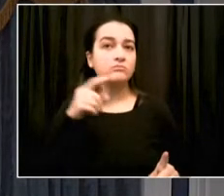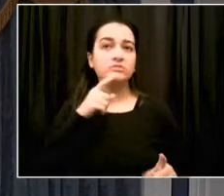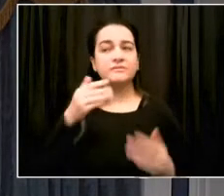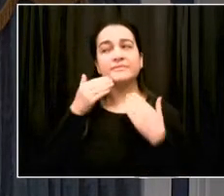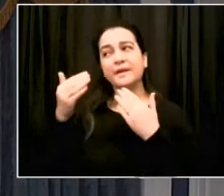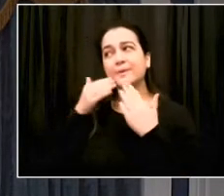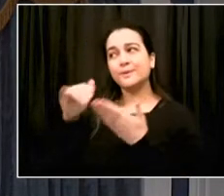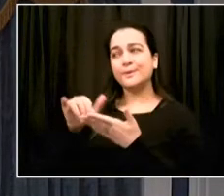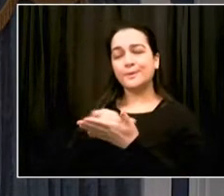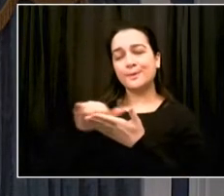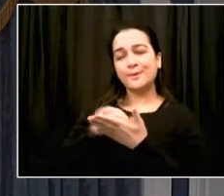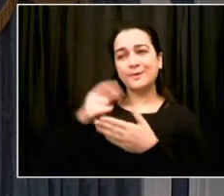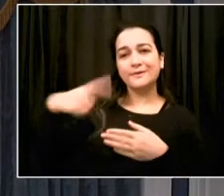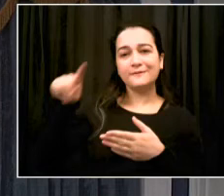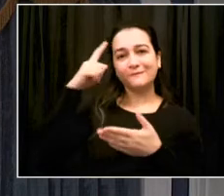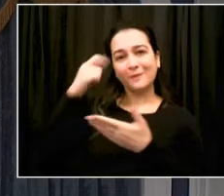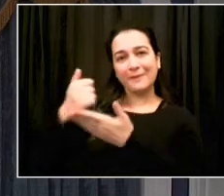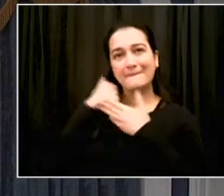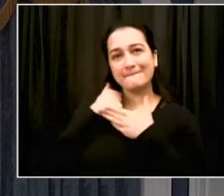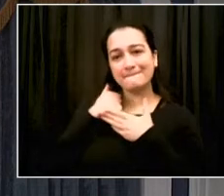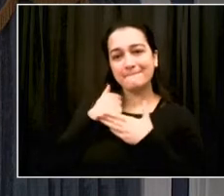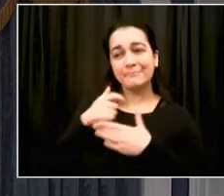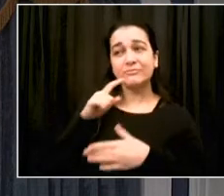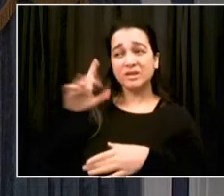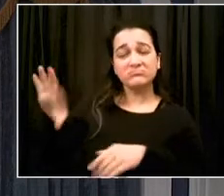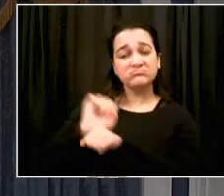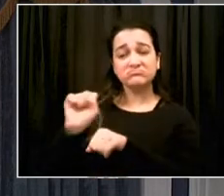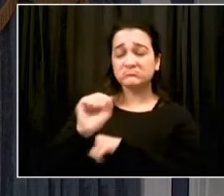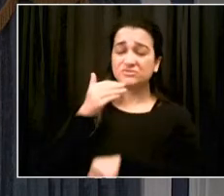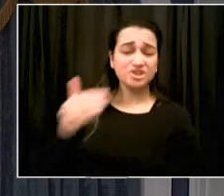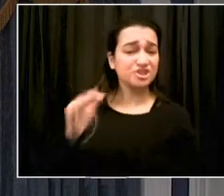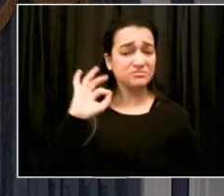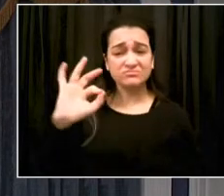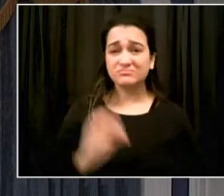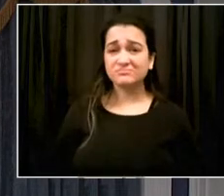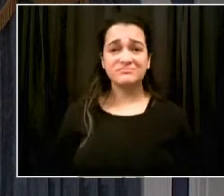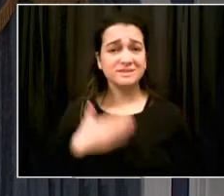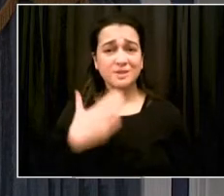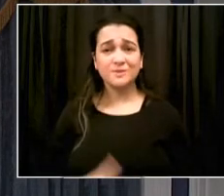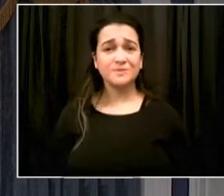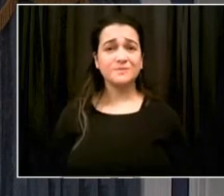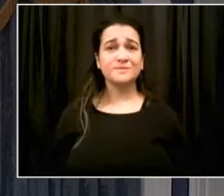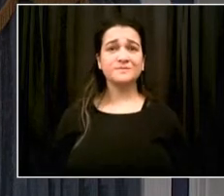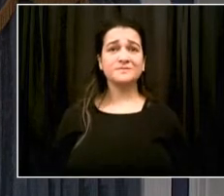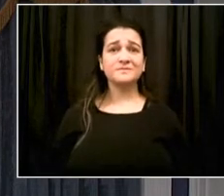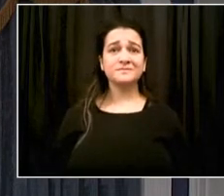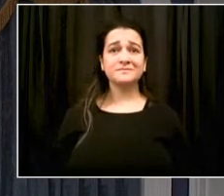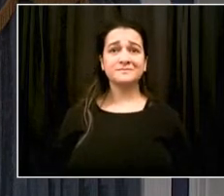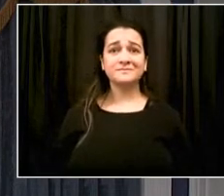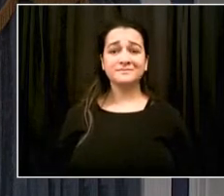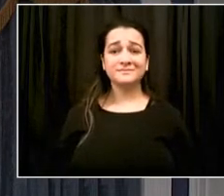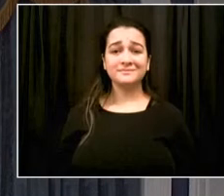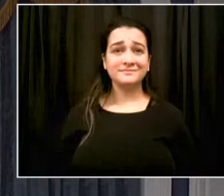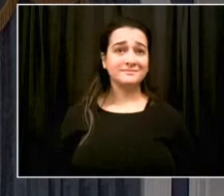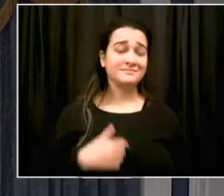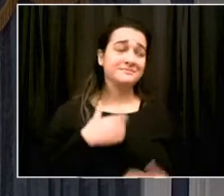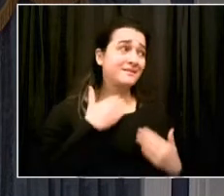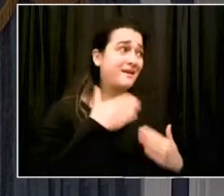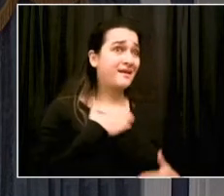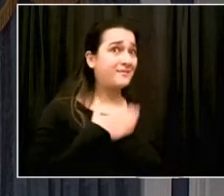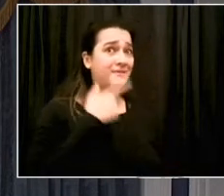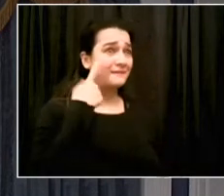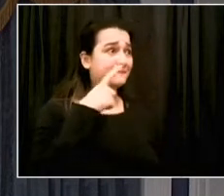Thank you so much. Harna, I love hearing that story, and I'm so happy for you and your family that you now have affordable housing you can depend